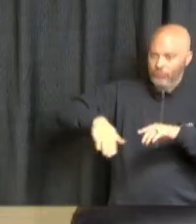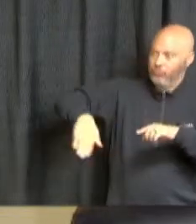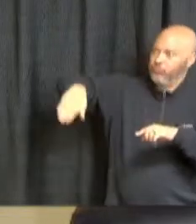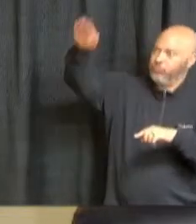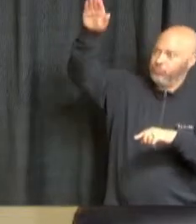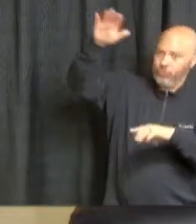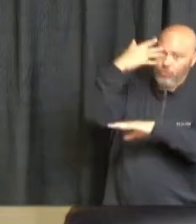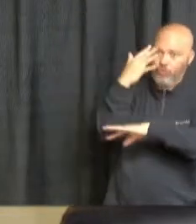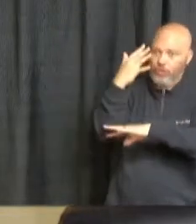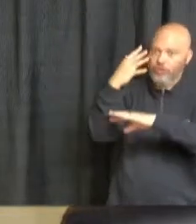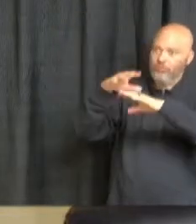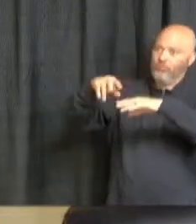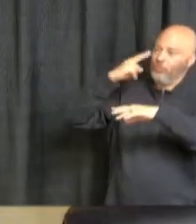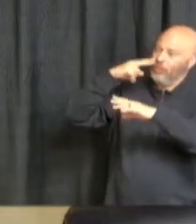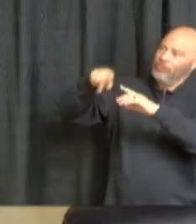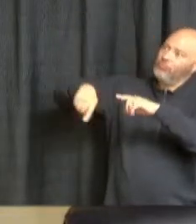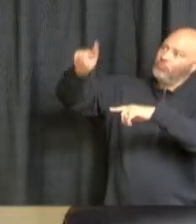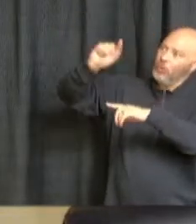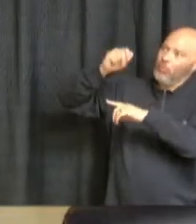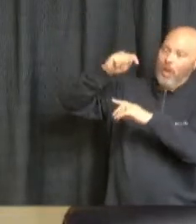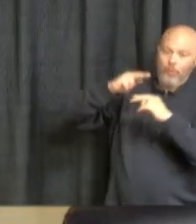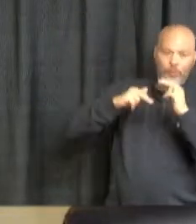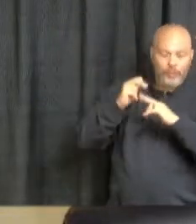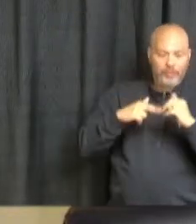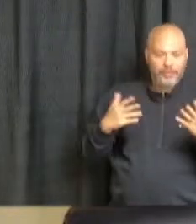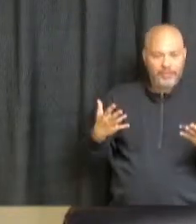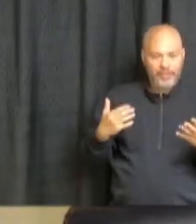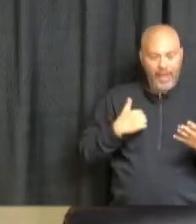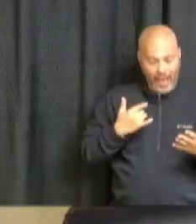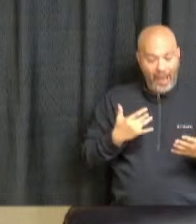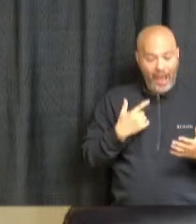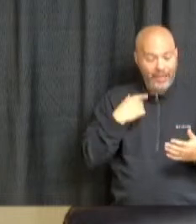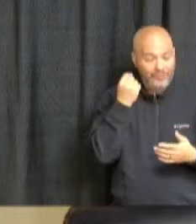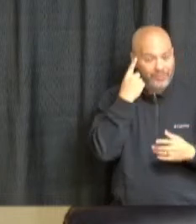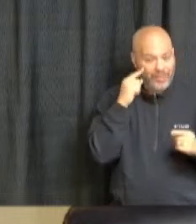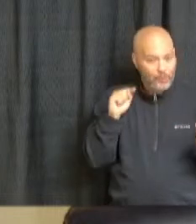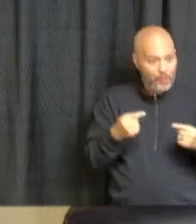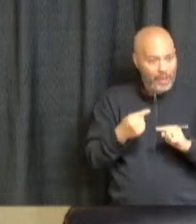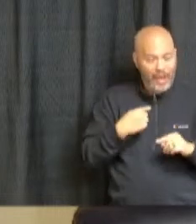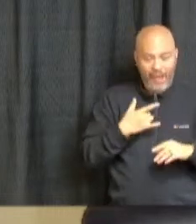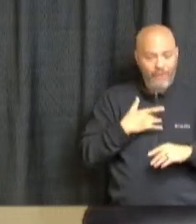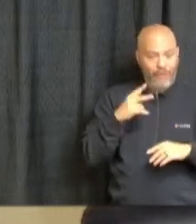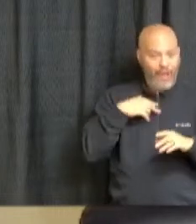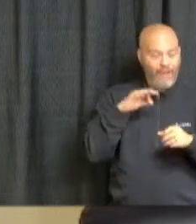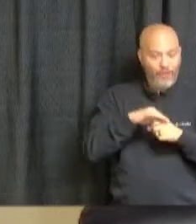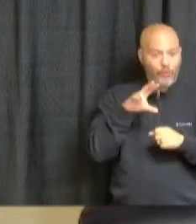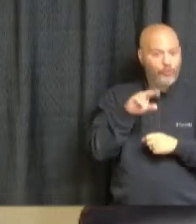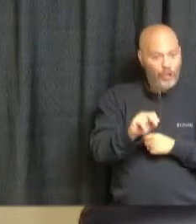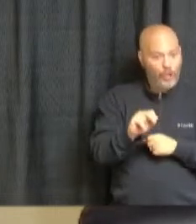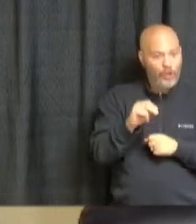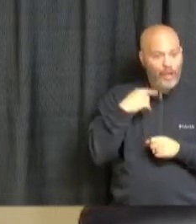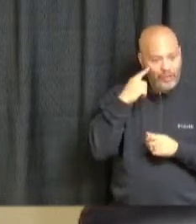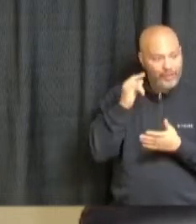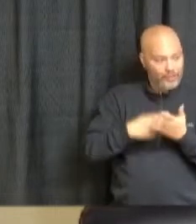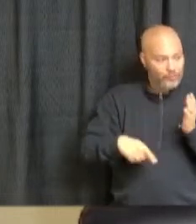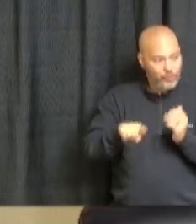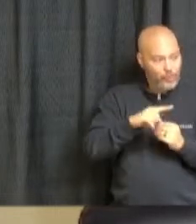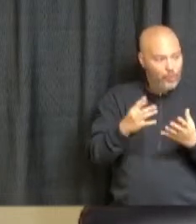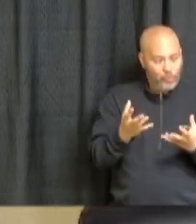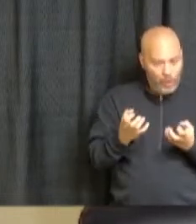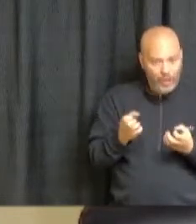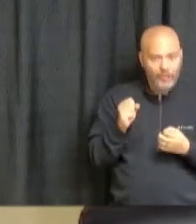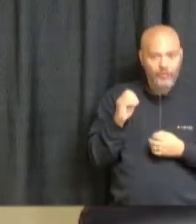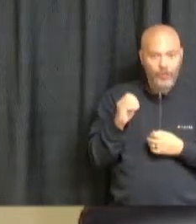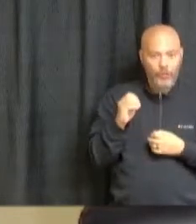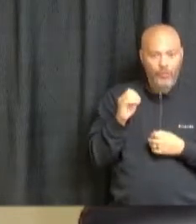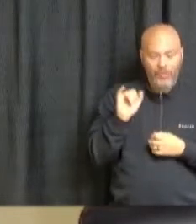over the trees. And so it's just, I feel the pain, and I'm going to vote no for it because I do think that's what y'all want. And